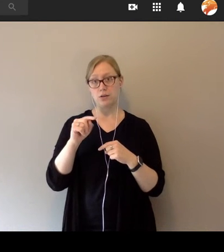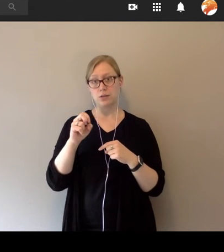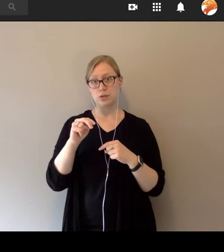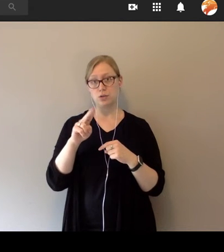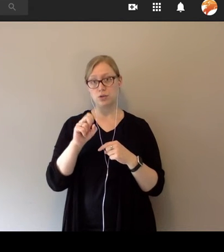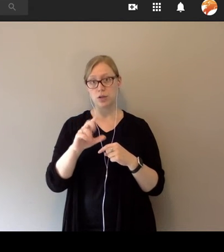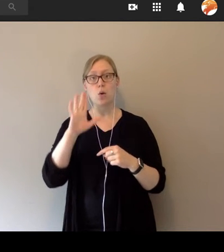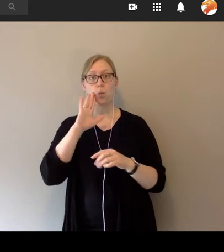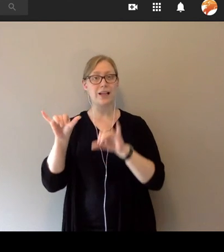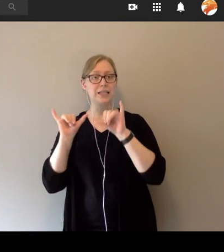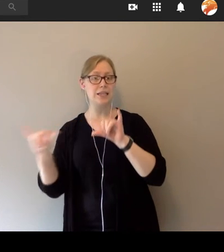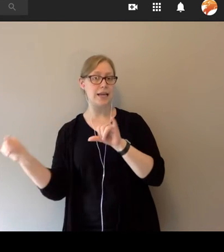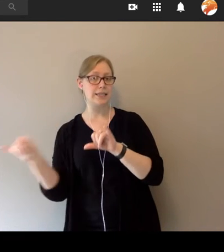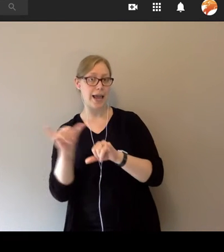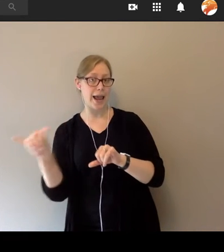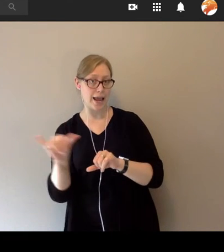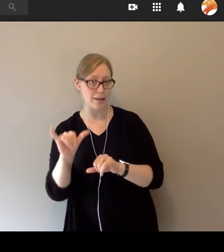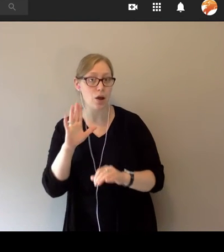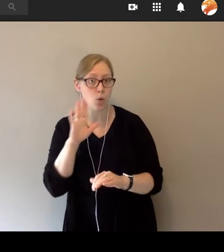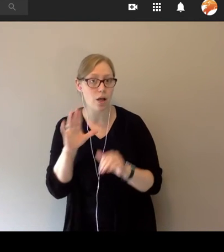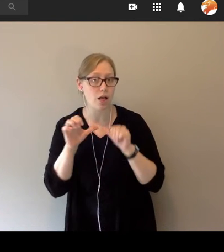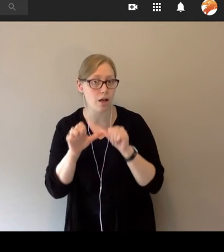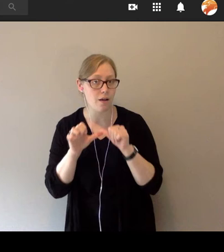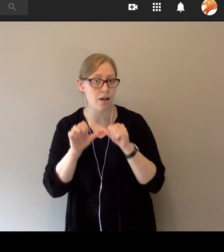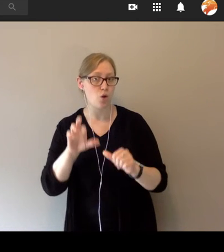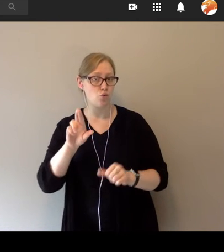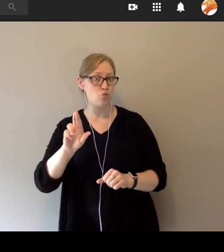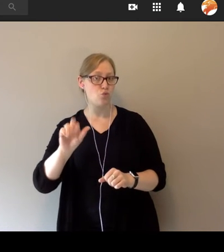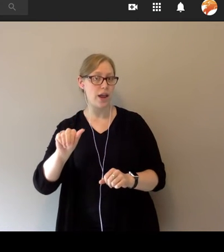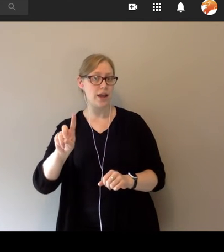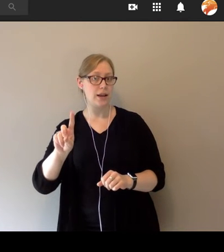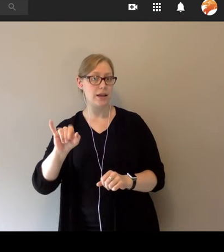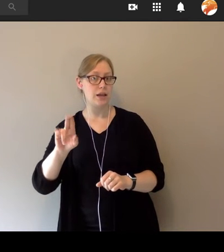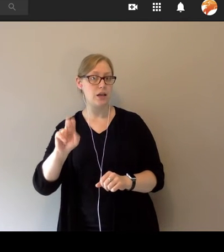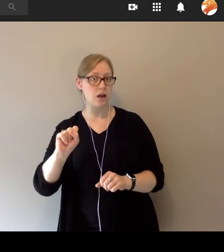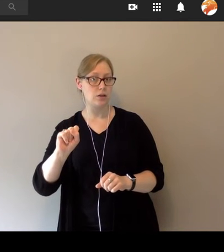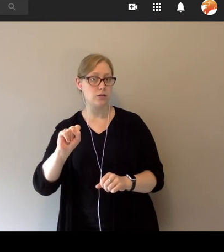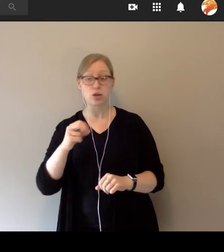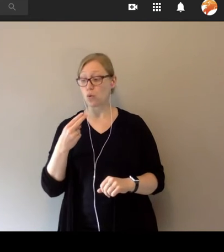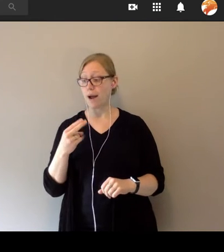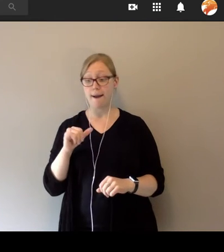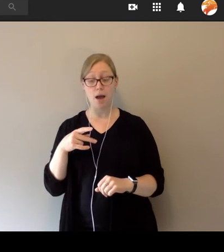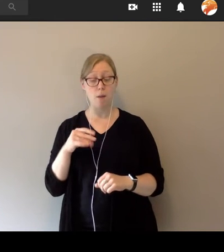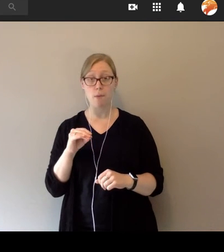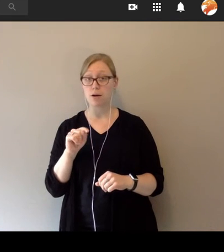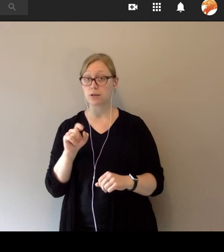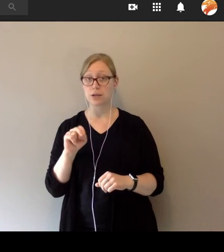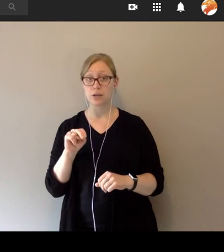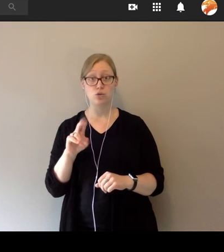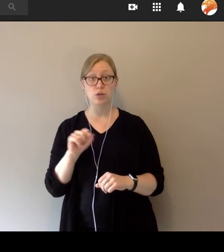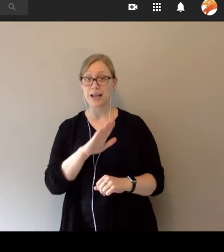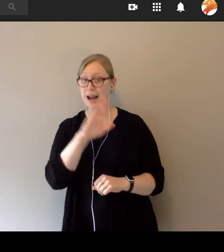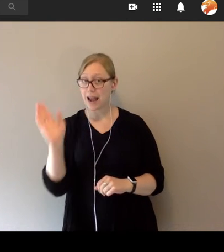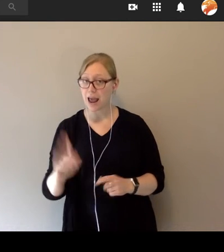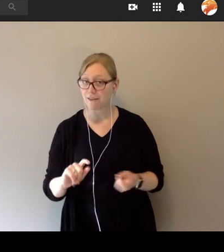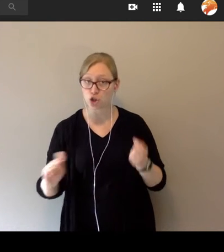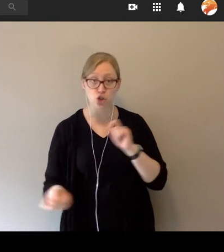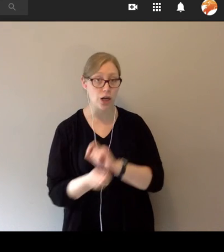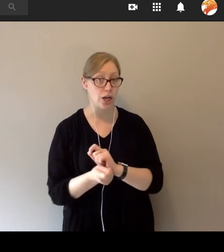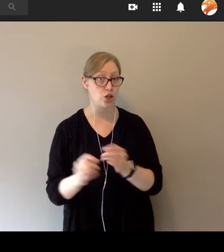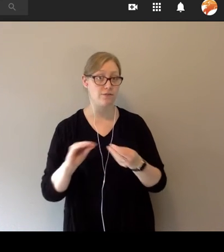circle as this point moves on that circle. So the hypotenuse is never going to change value. It's always going to